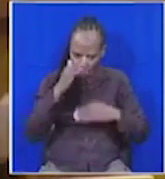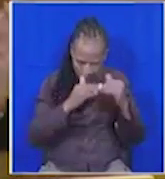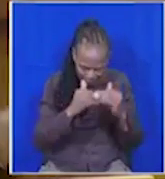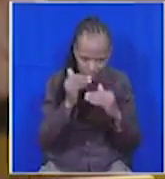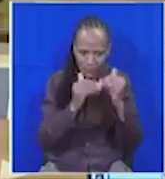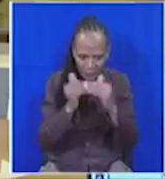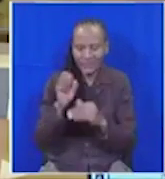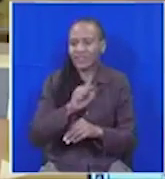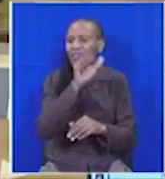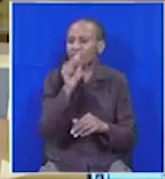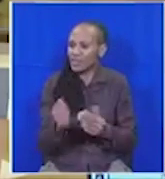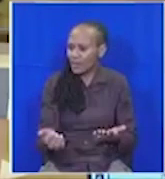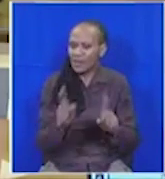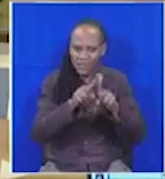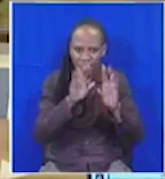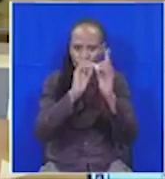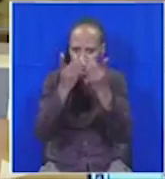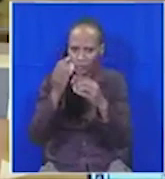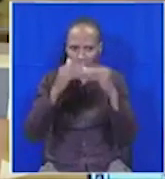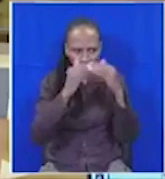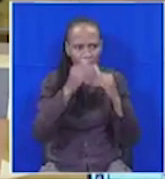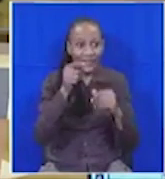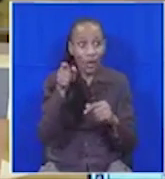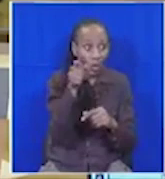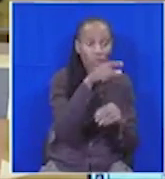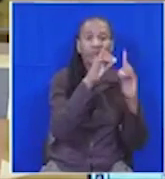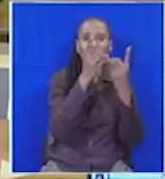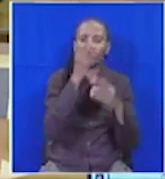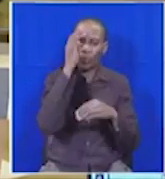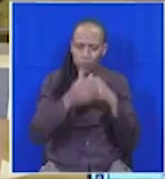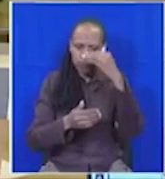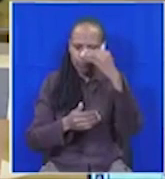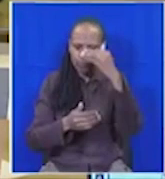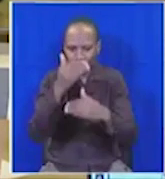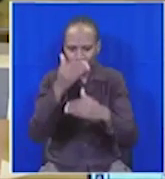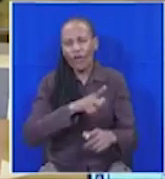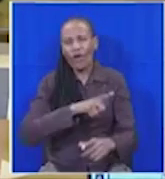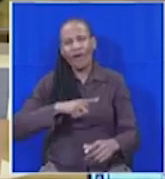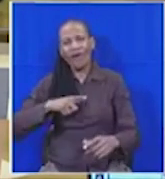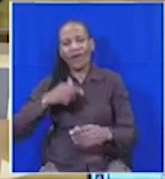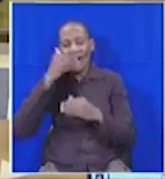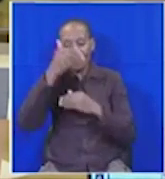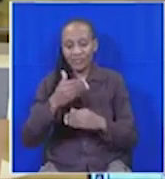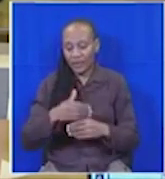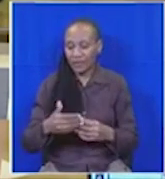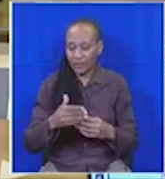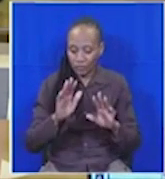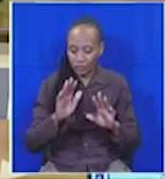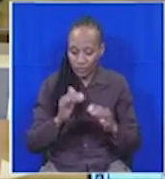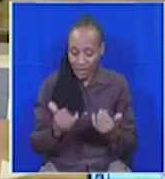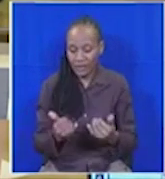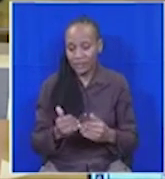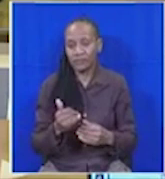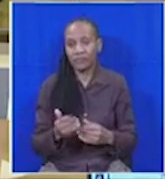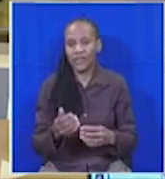us build institutions that will live and thrive long after this generation. Even the